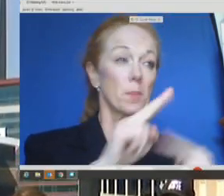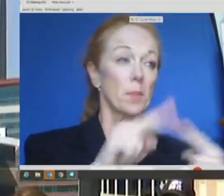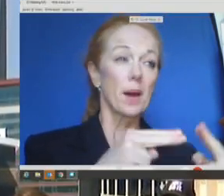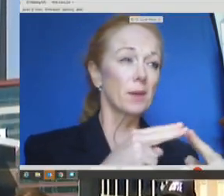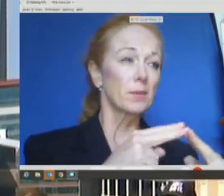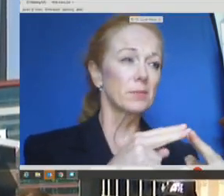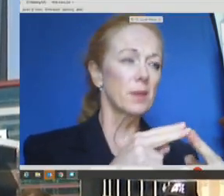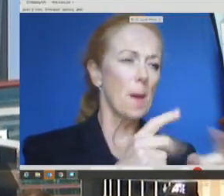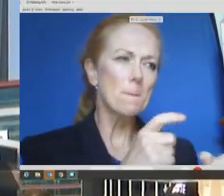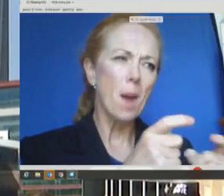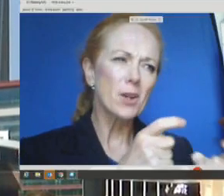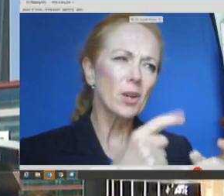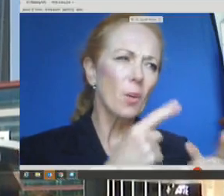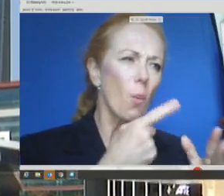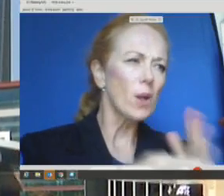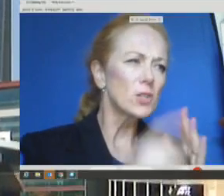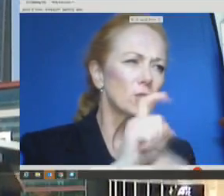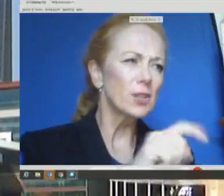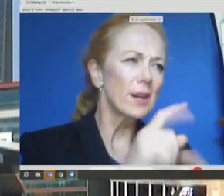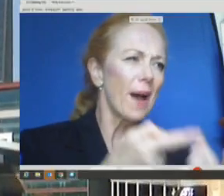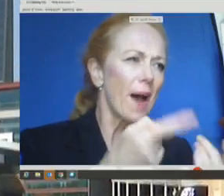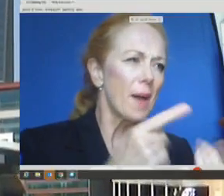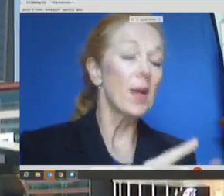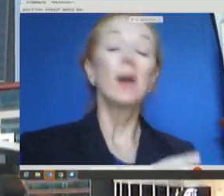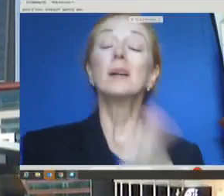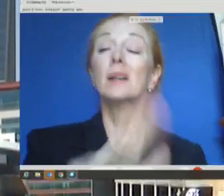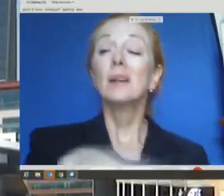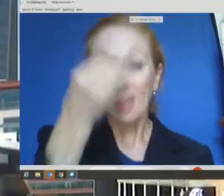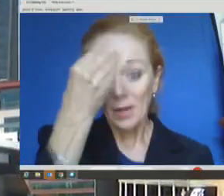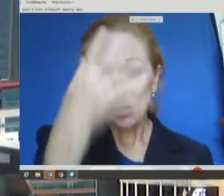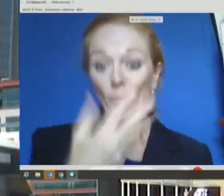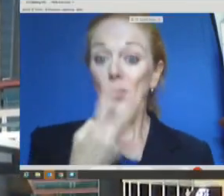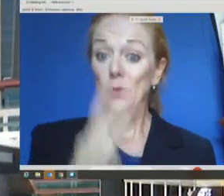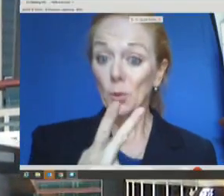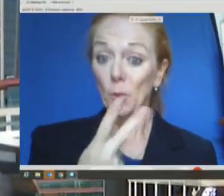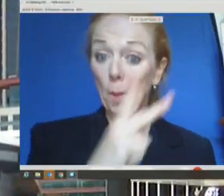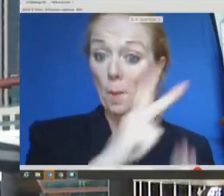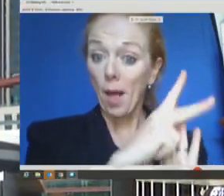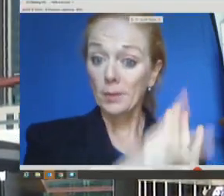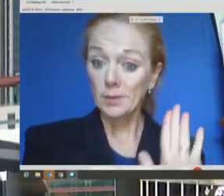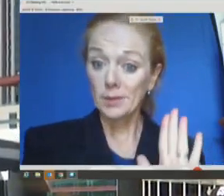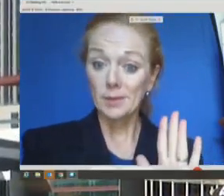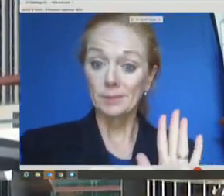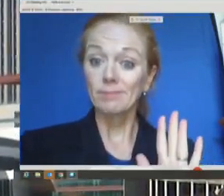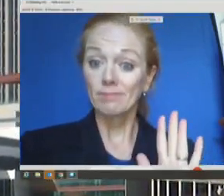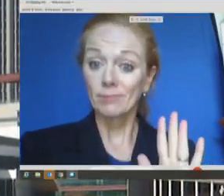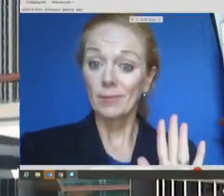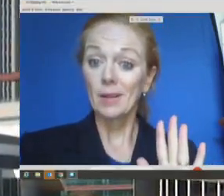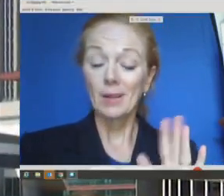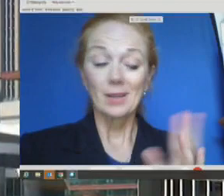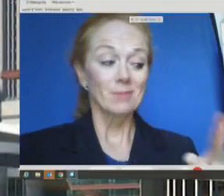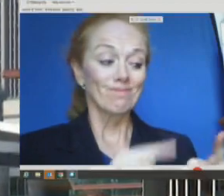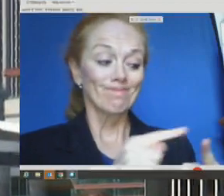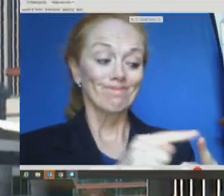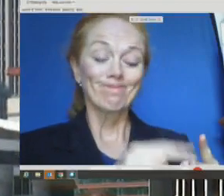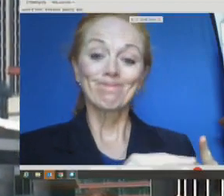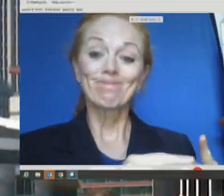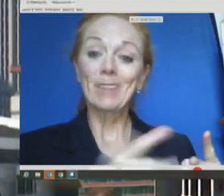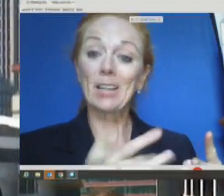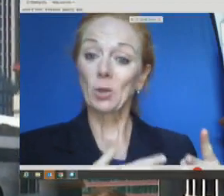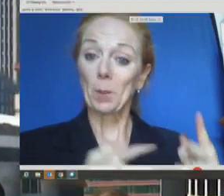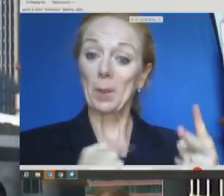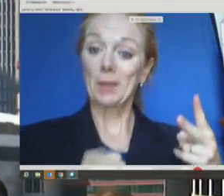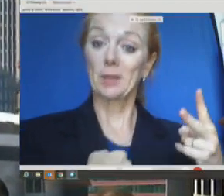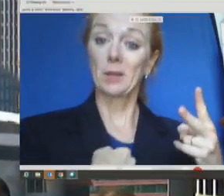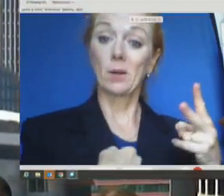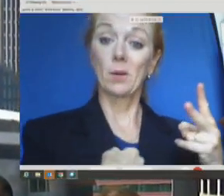So I'll tell you, there were two policies dealing with this that had major concerns for me, and one